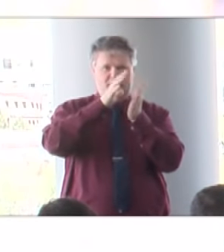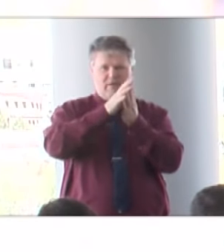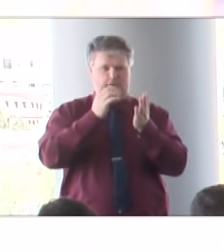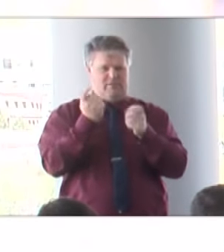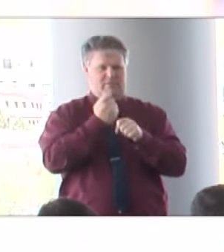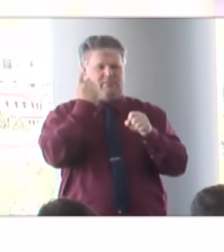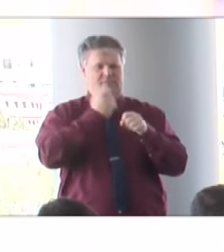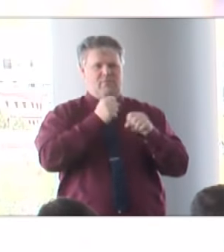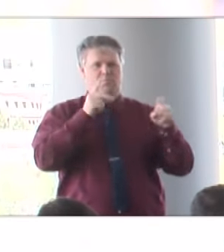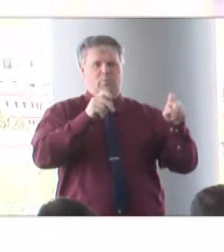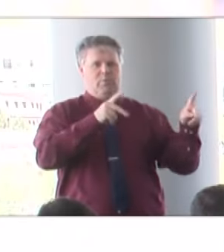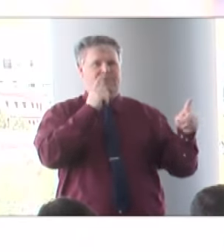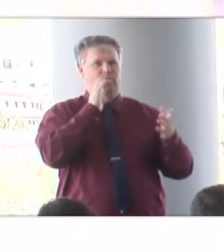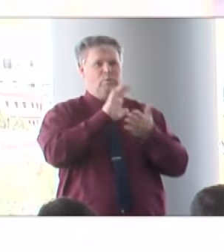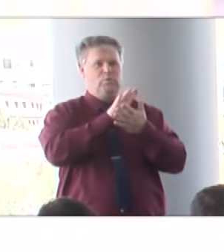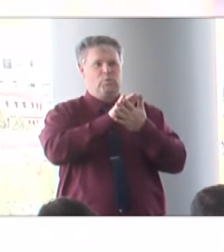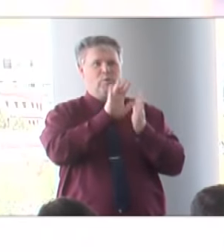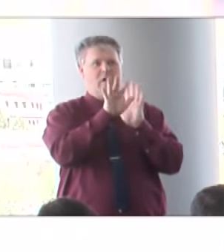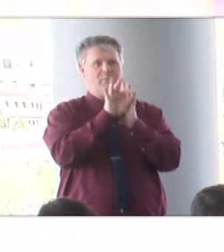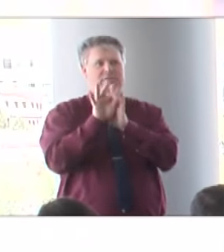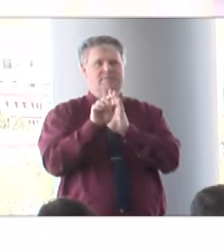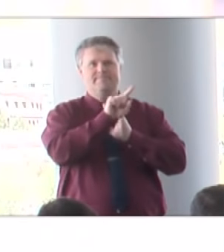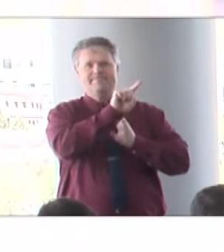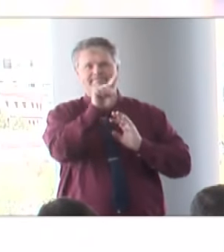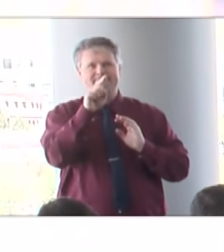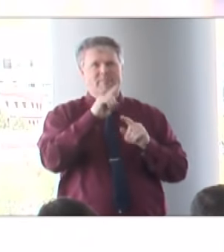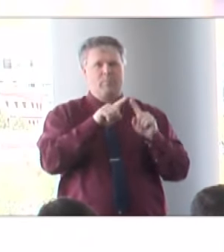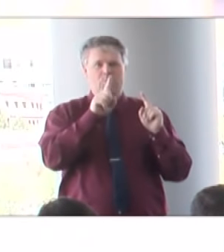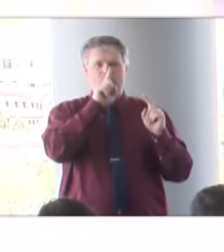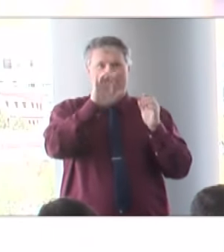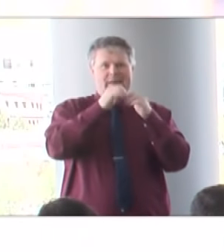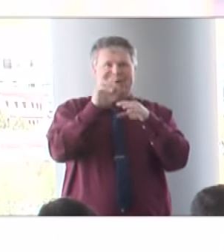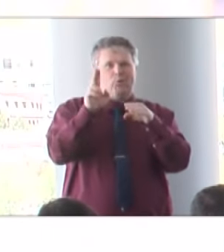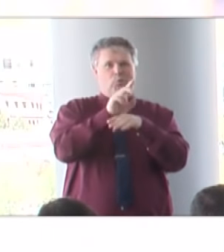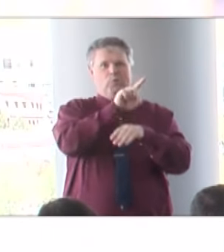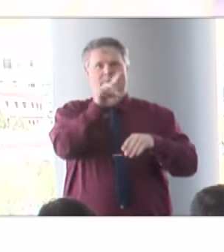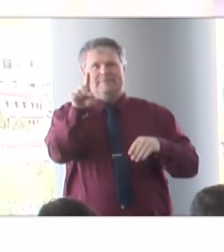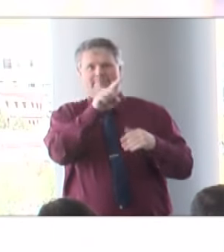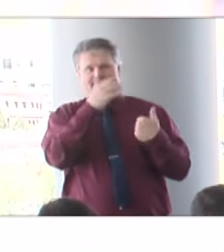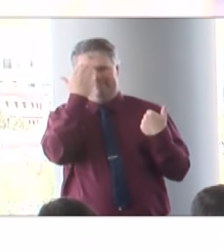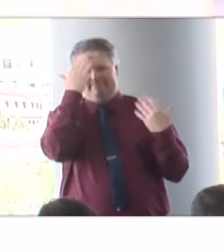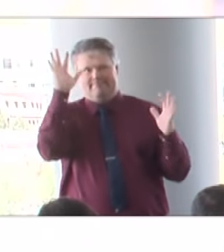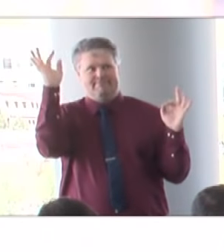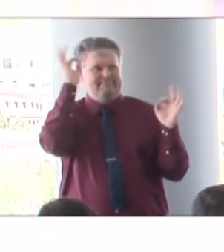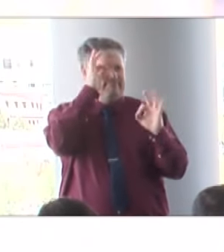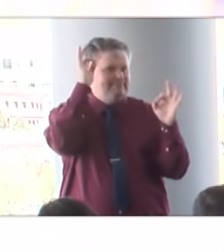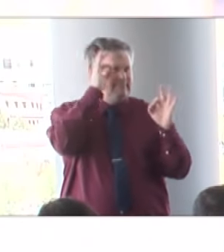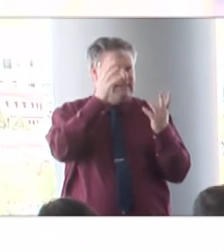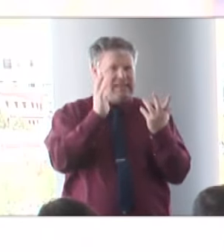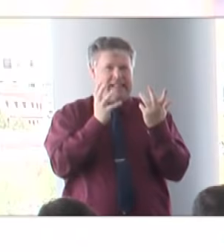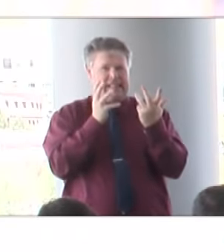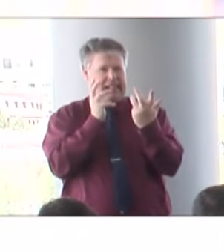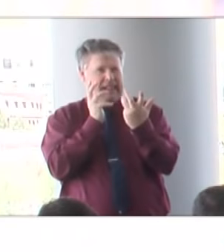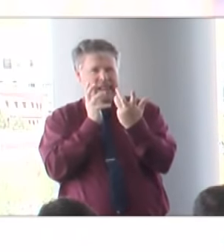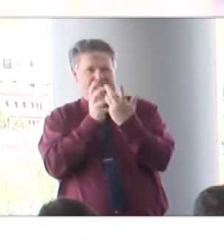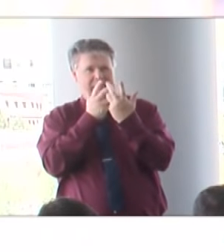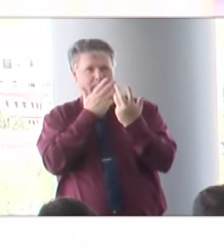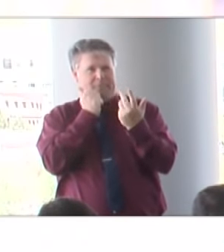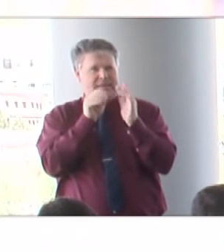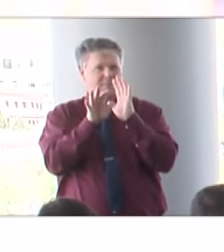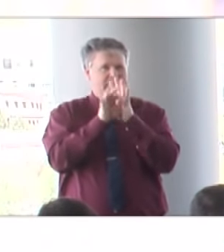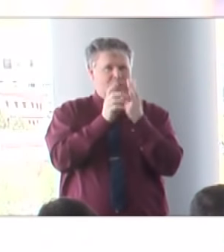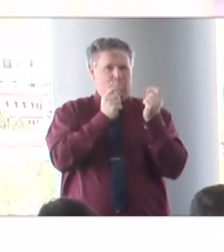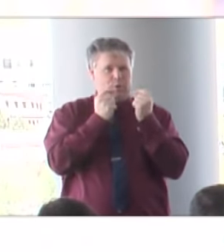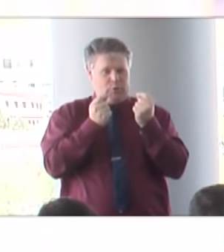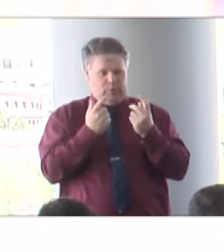a lot of opportunities for school, but I didn't really know how to utilize those. I didn't really know how to engage them. I didn't